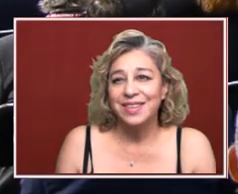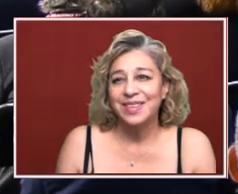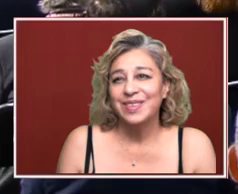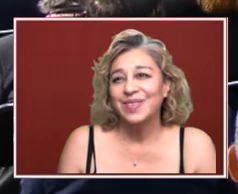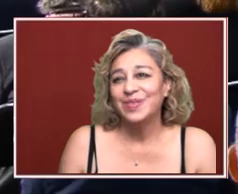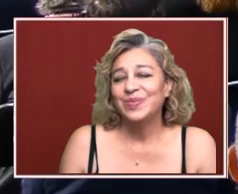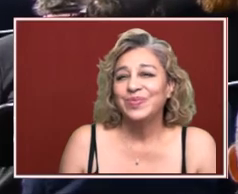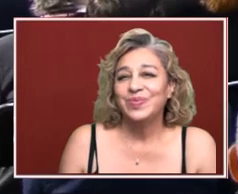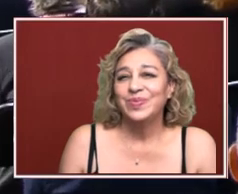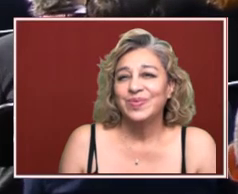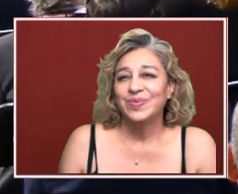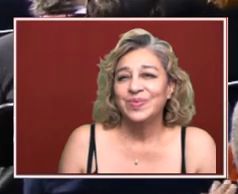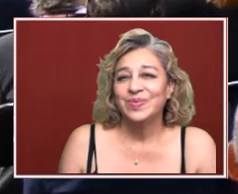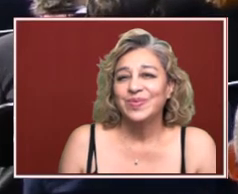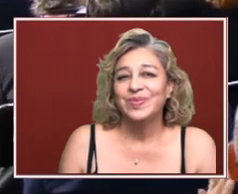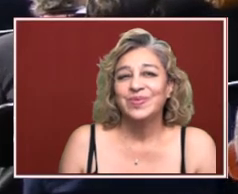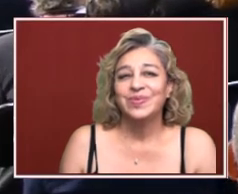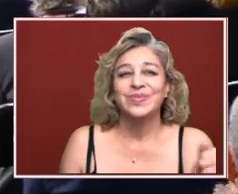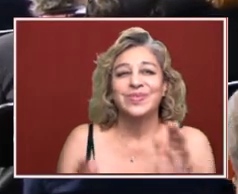Ebrard.